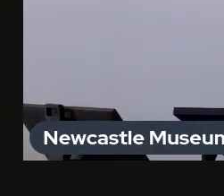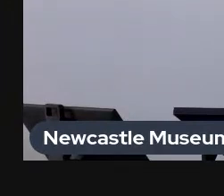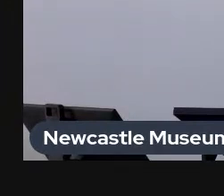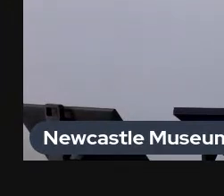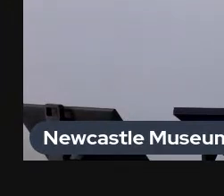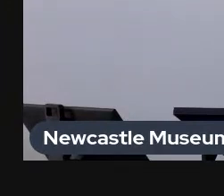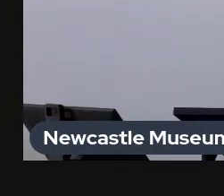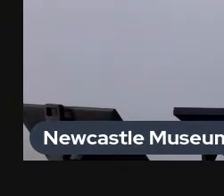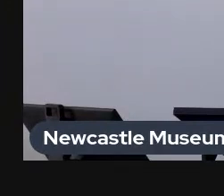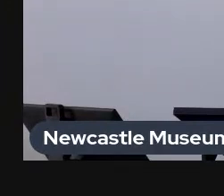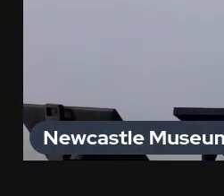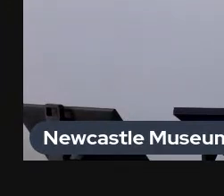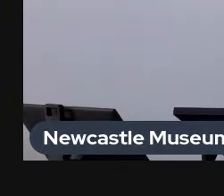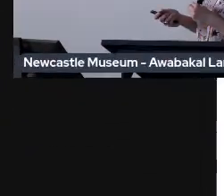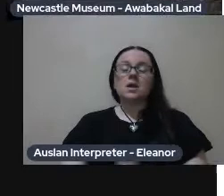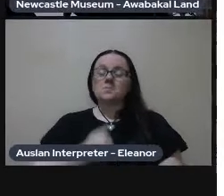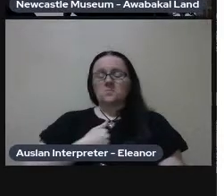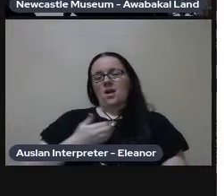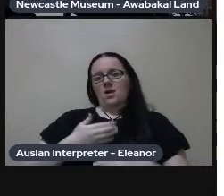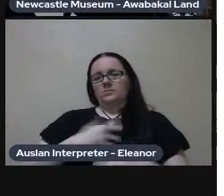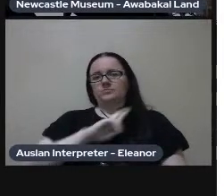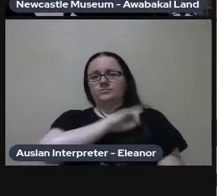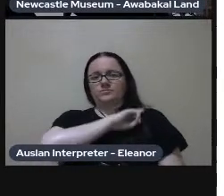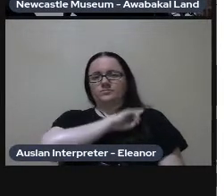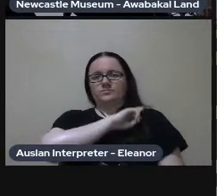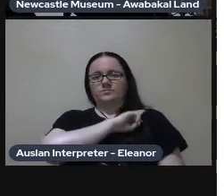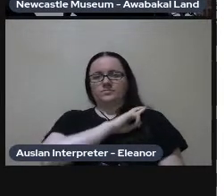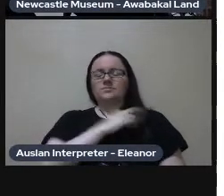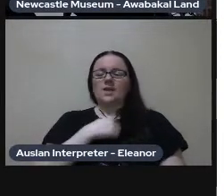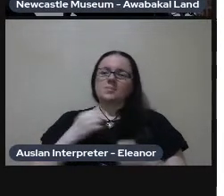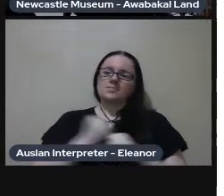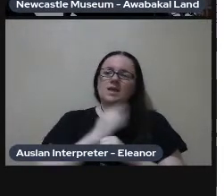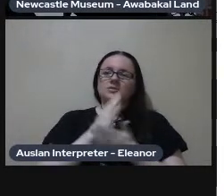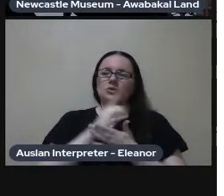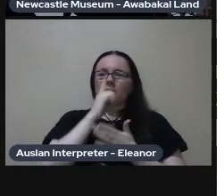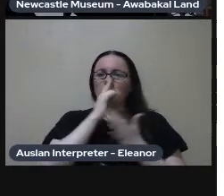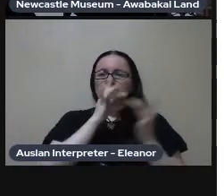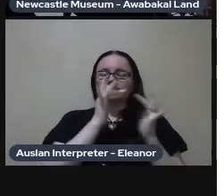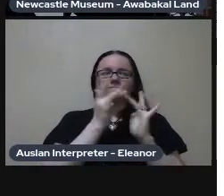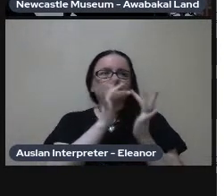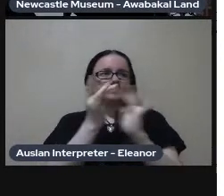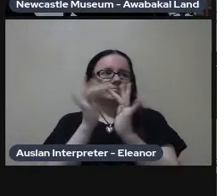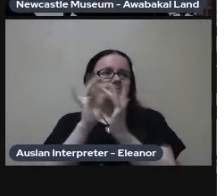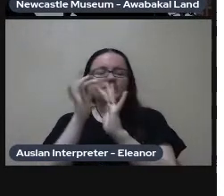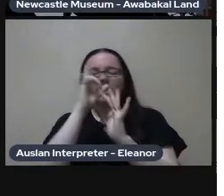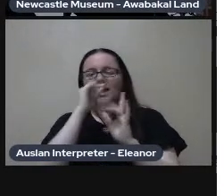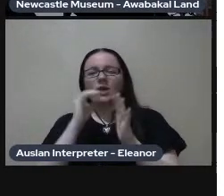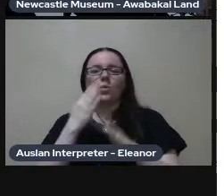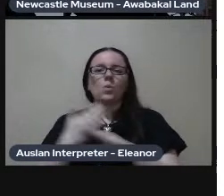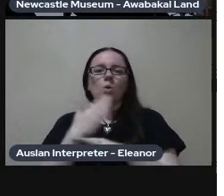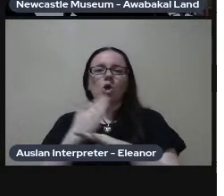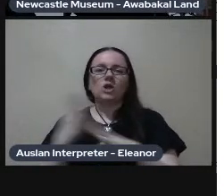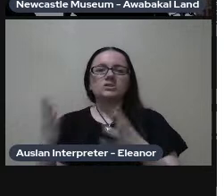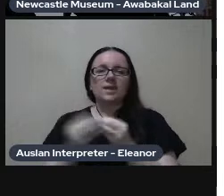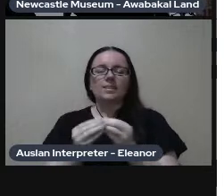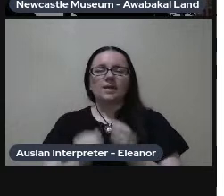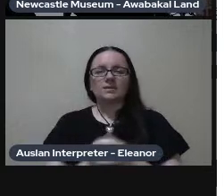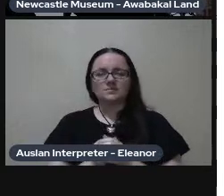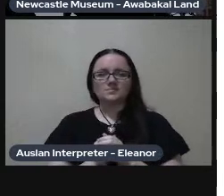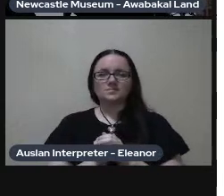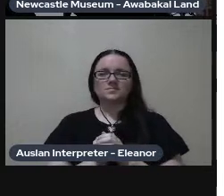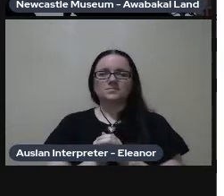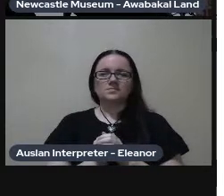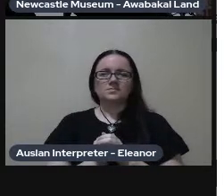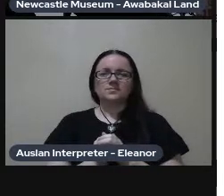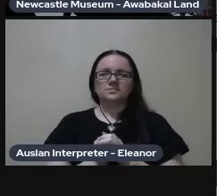been my role in making sure everyone's supported and connected to do their work. Yes, so here are some of the collaborators on that important